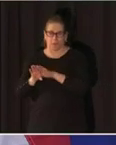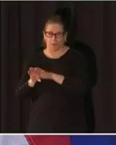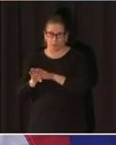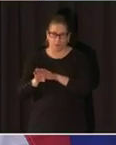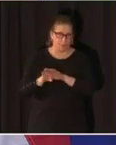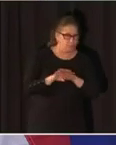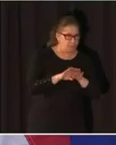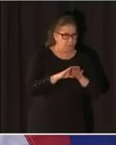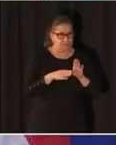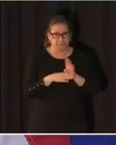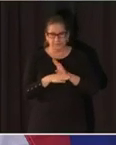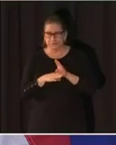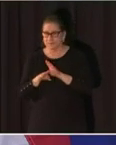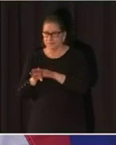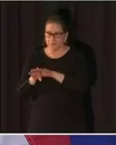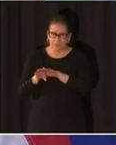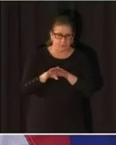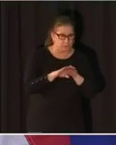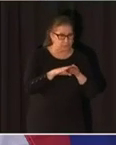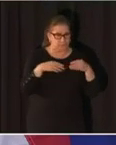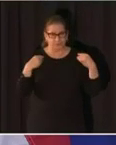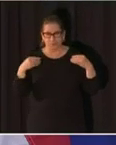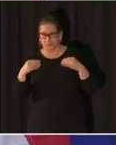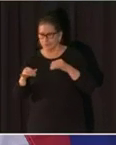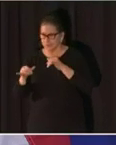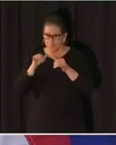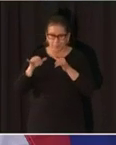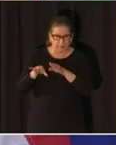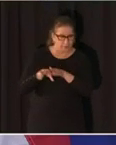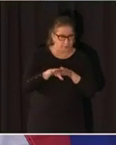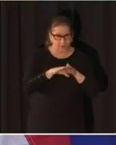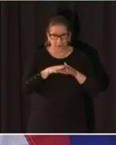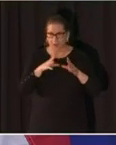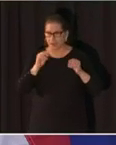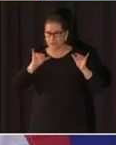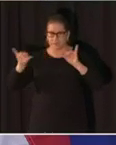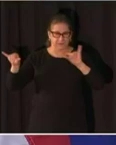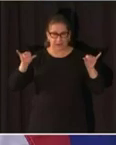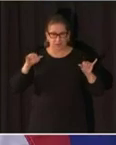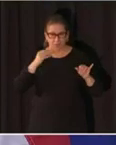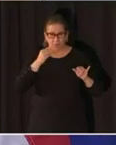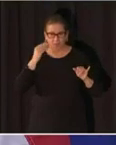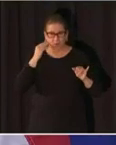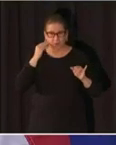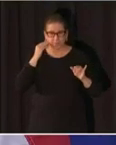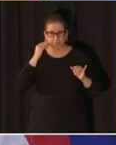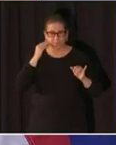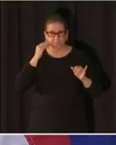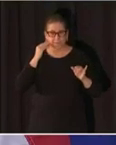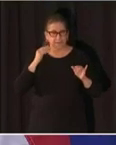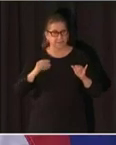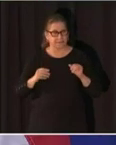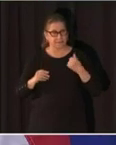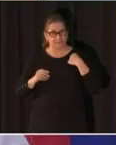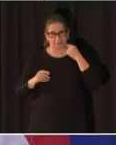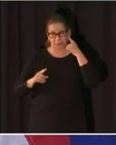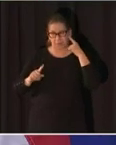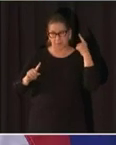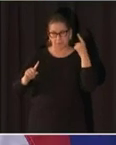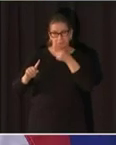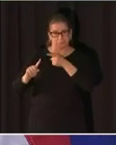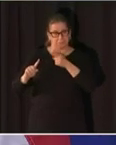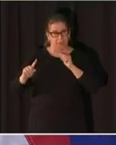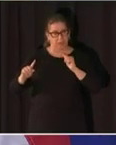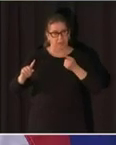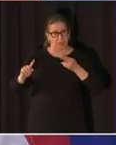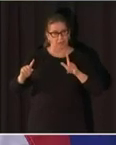that most of our orders go through April 24th. And we have a lot more work to do to flatten our curve